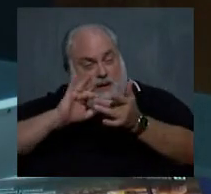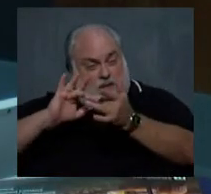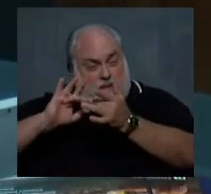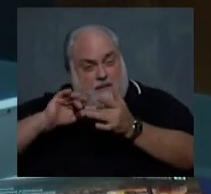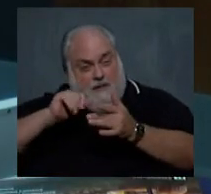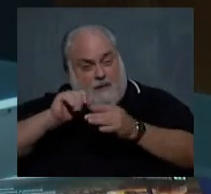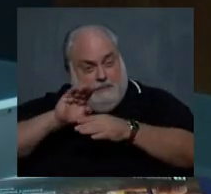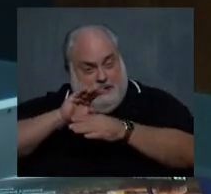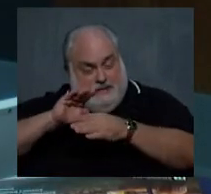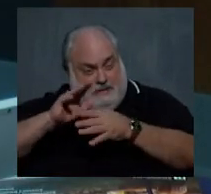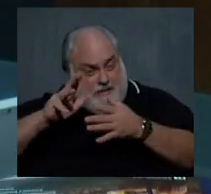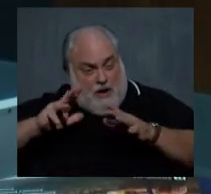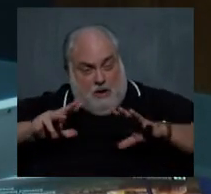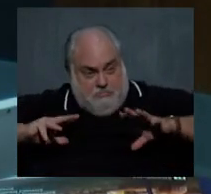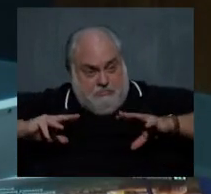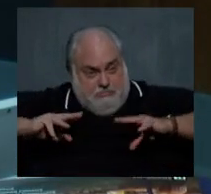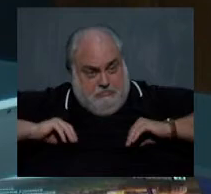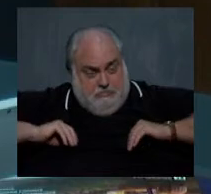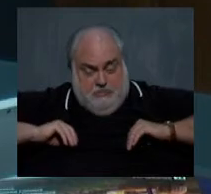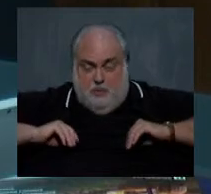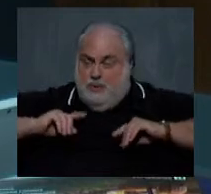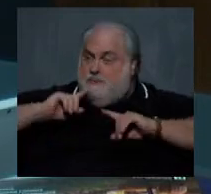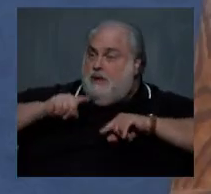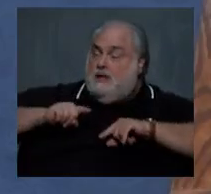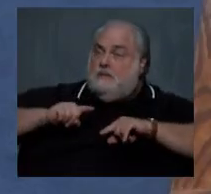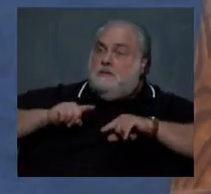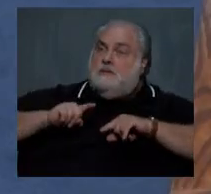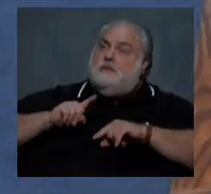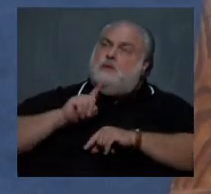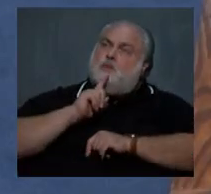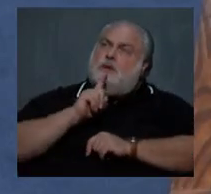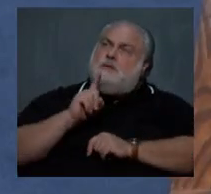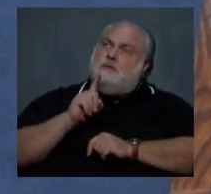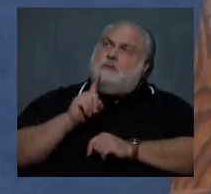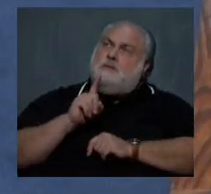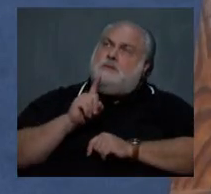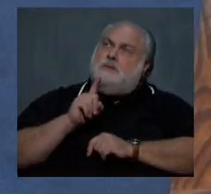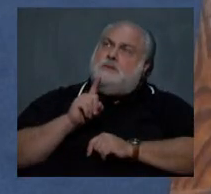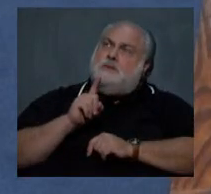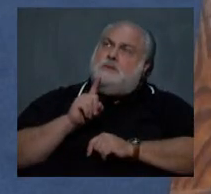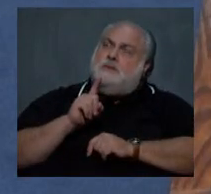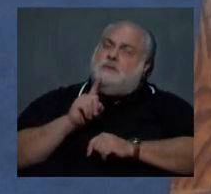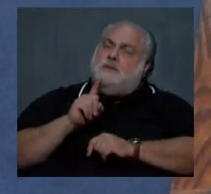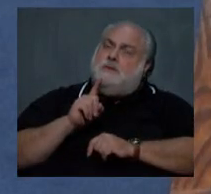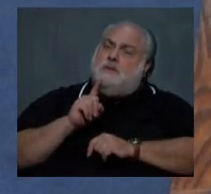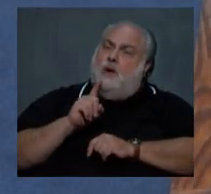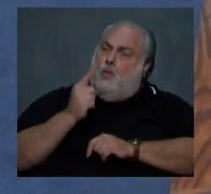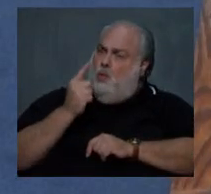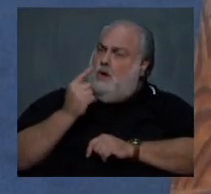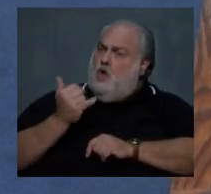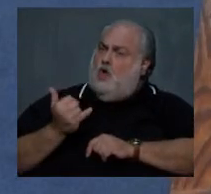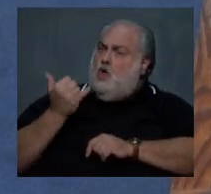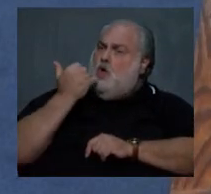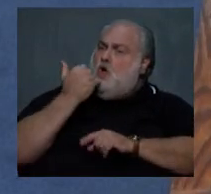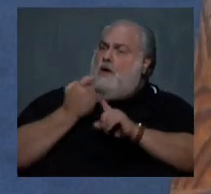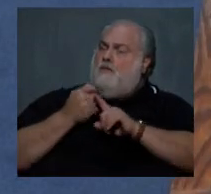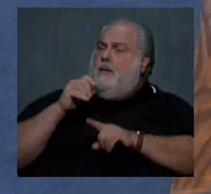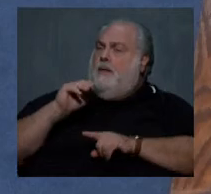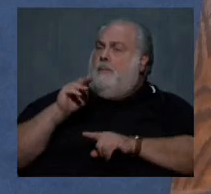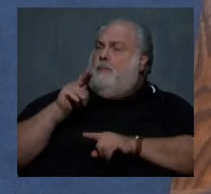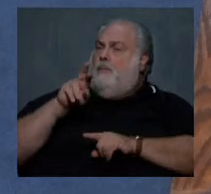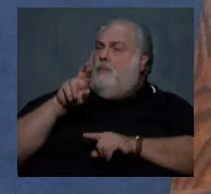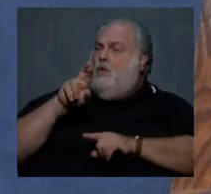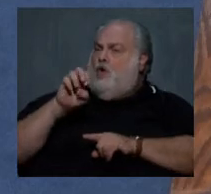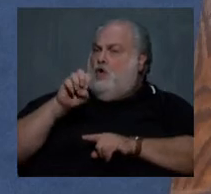Yes. and they all was okay with it? There was we did receive a call from Murray's Dinner